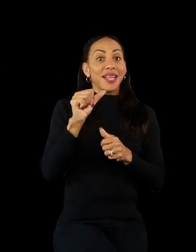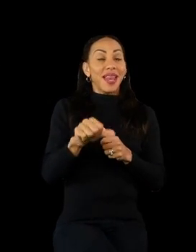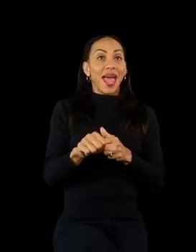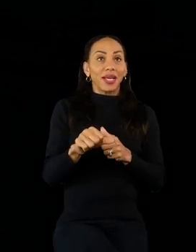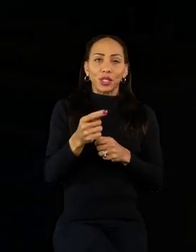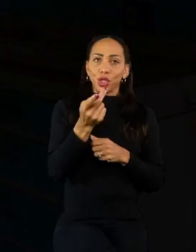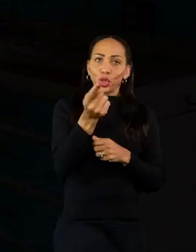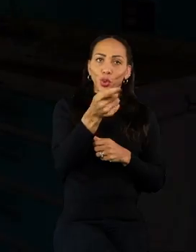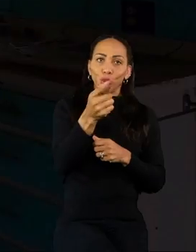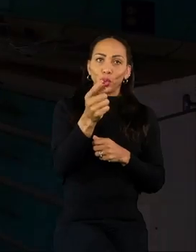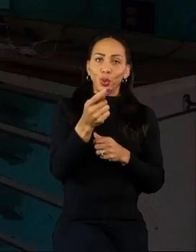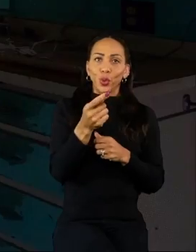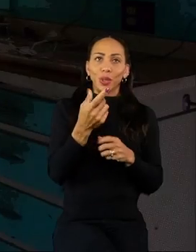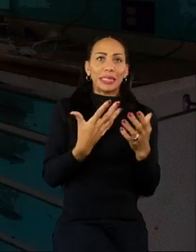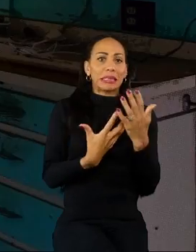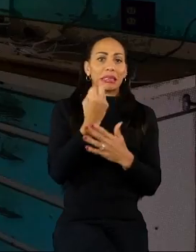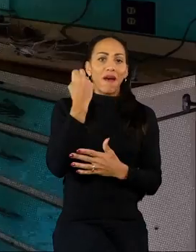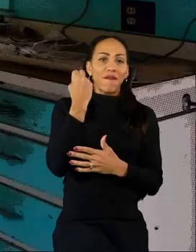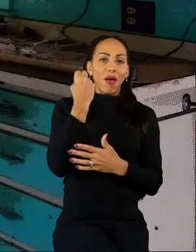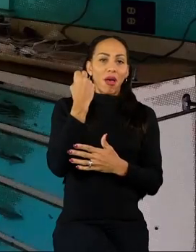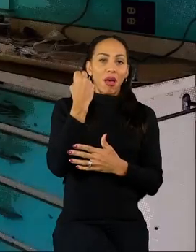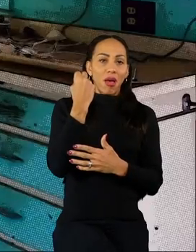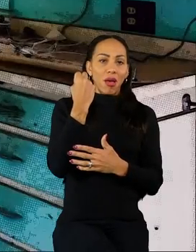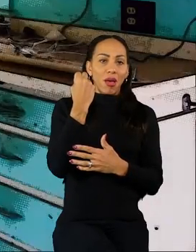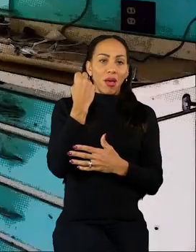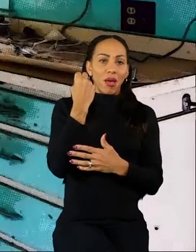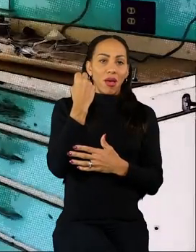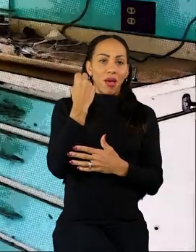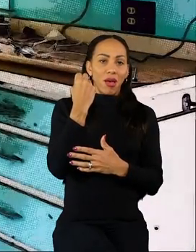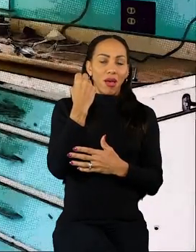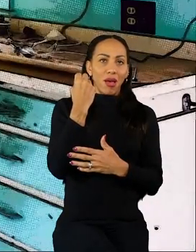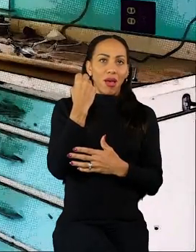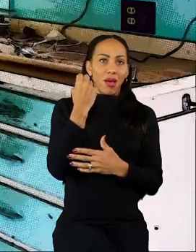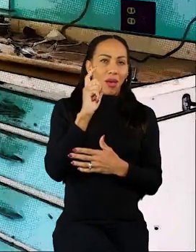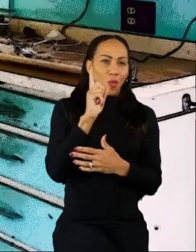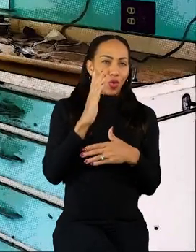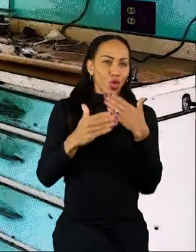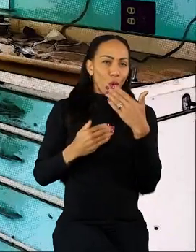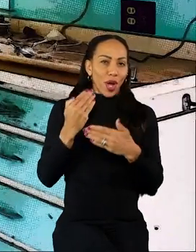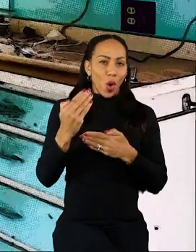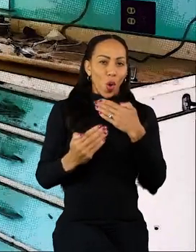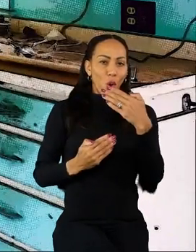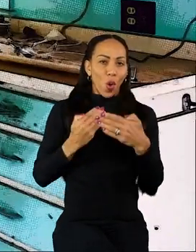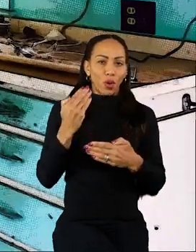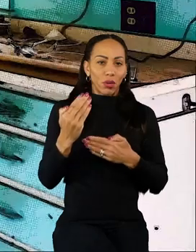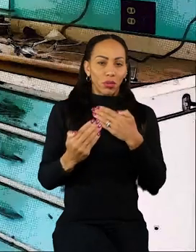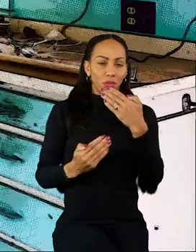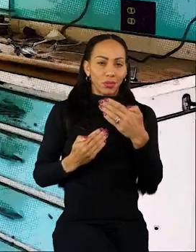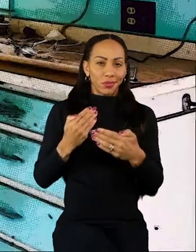This was quite fun. From there, you then discover there is a slight suggestion of what's going on here.